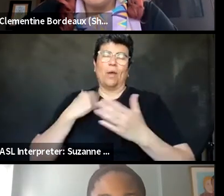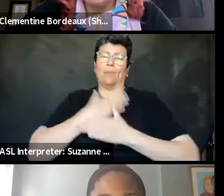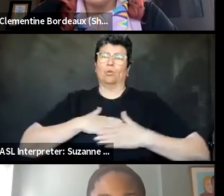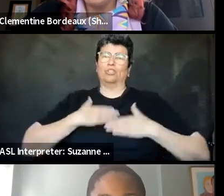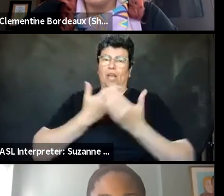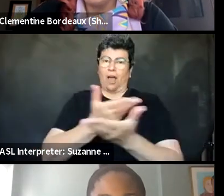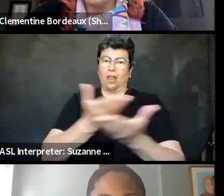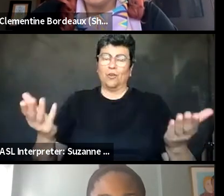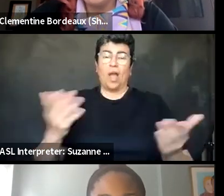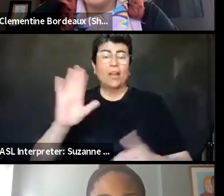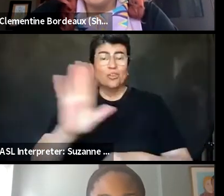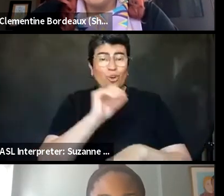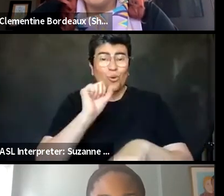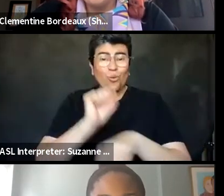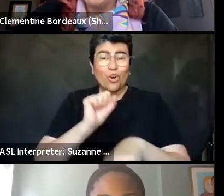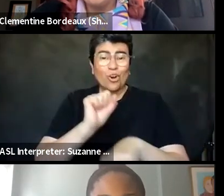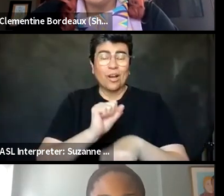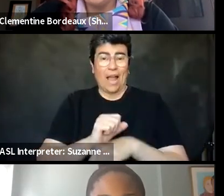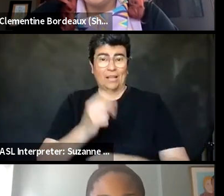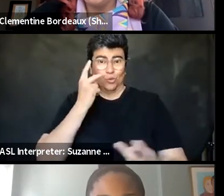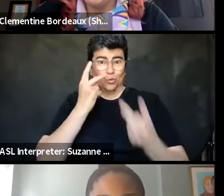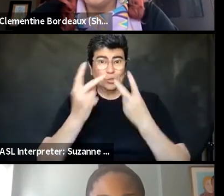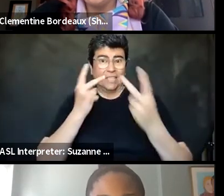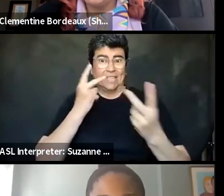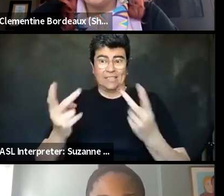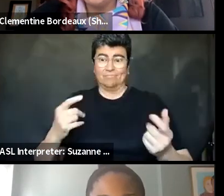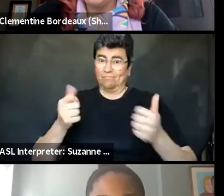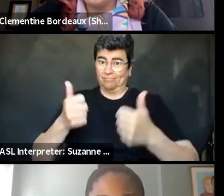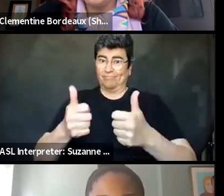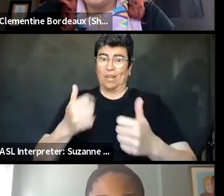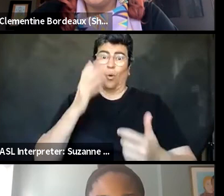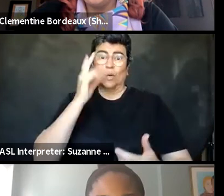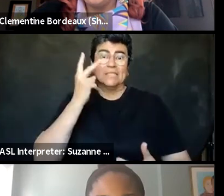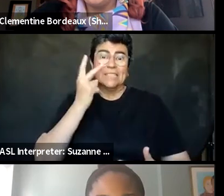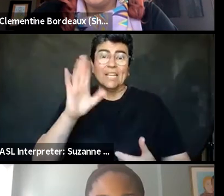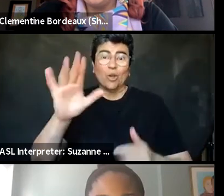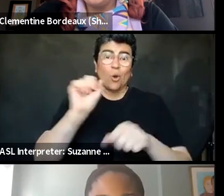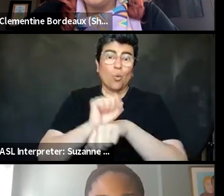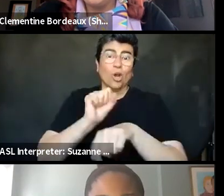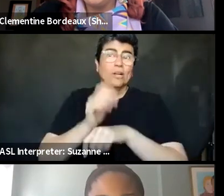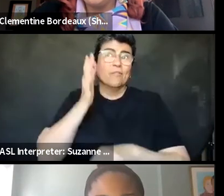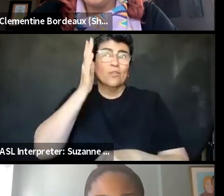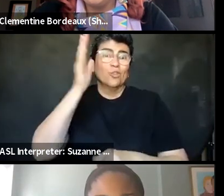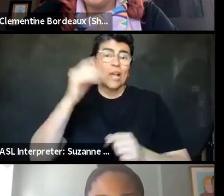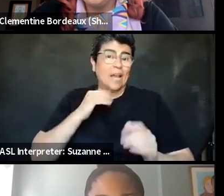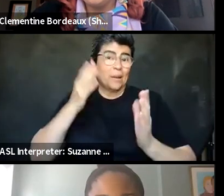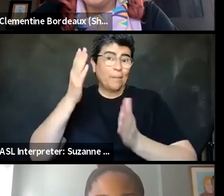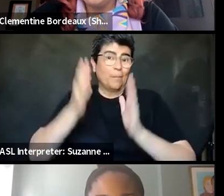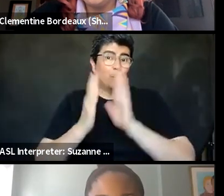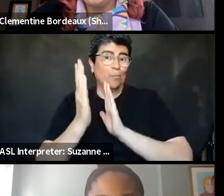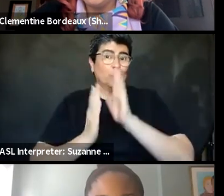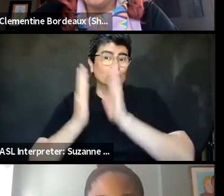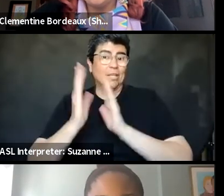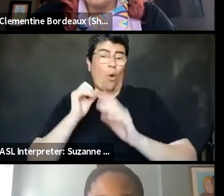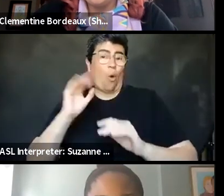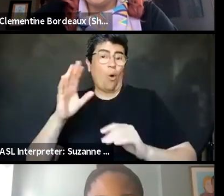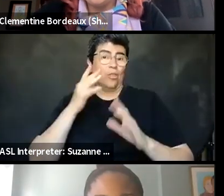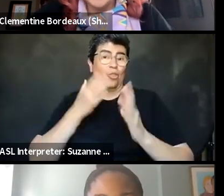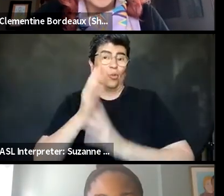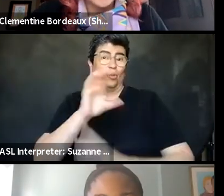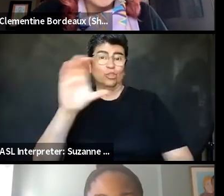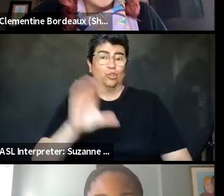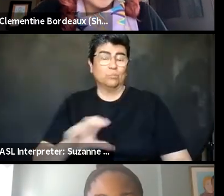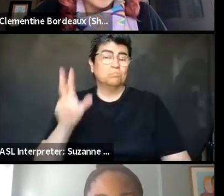you and your work, and here's to seeing your work in person or over Zoom in the future.